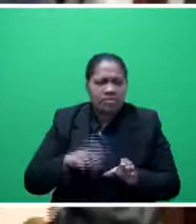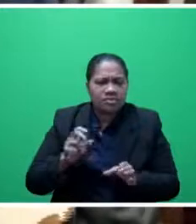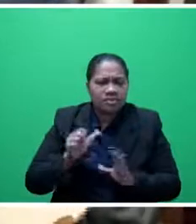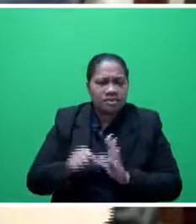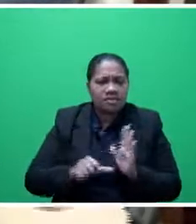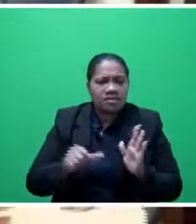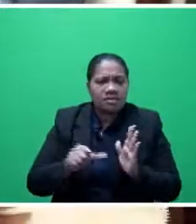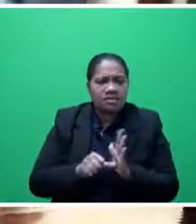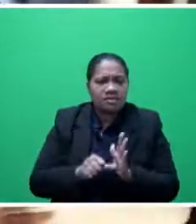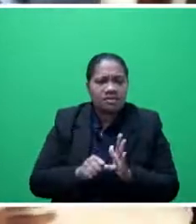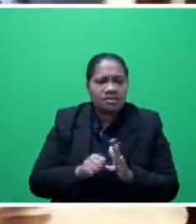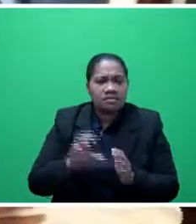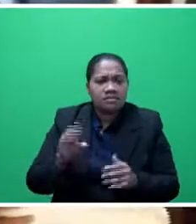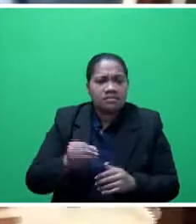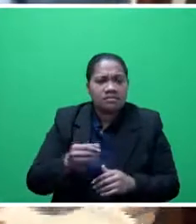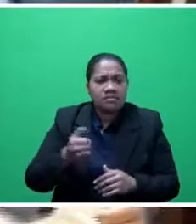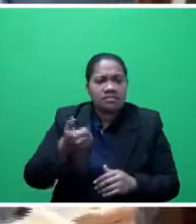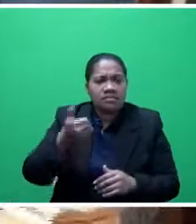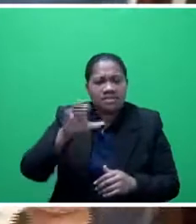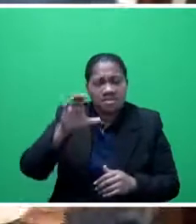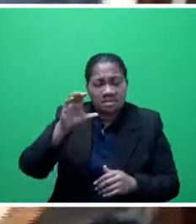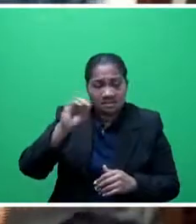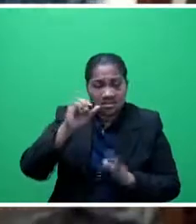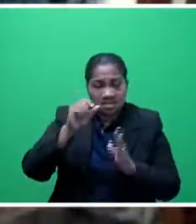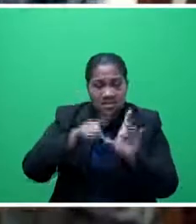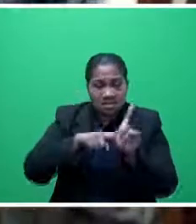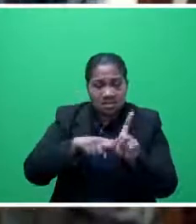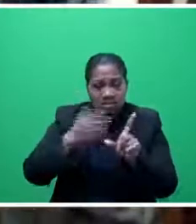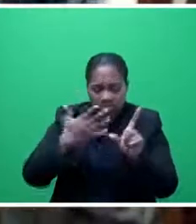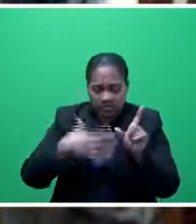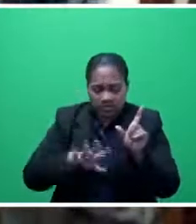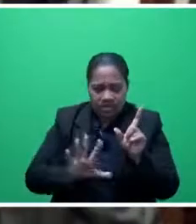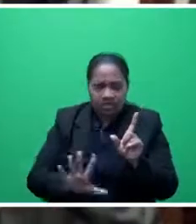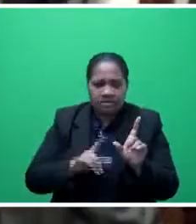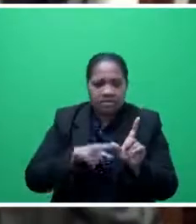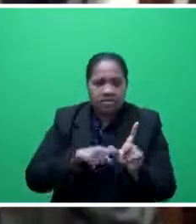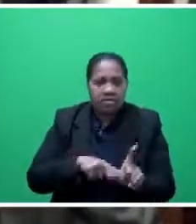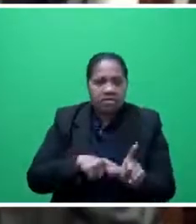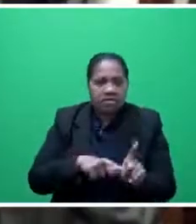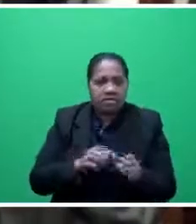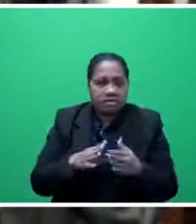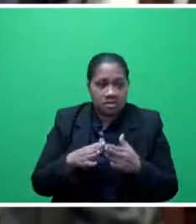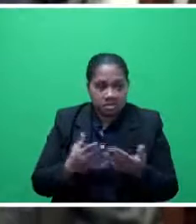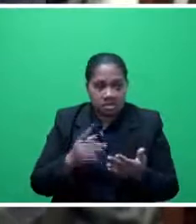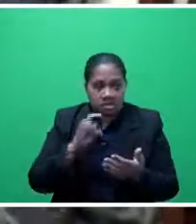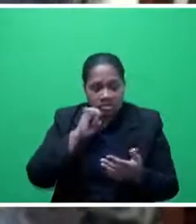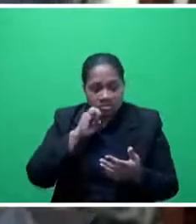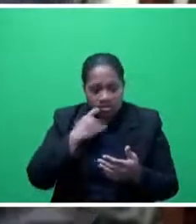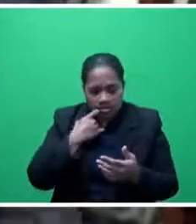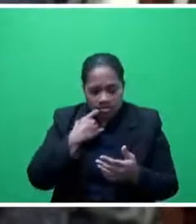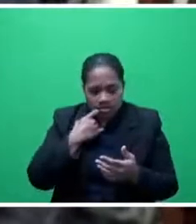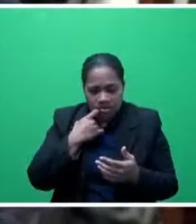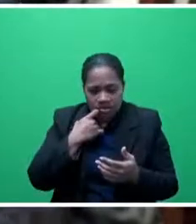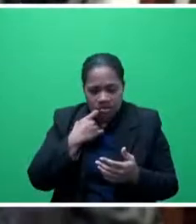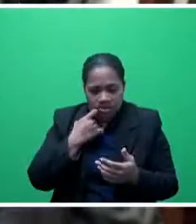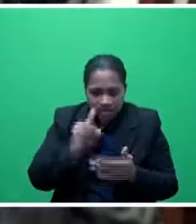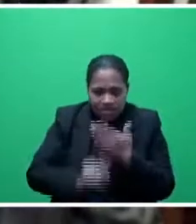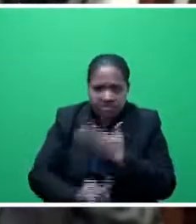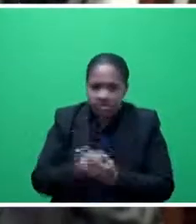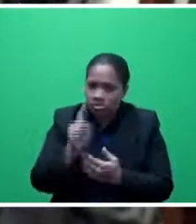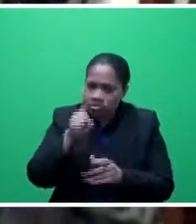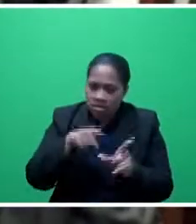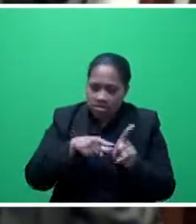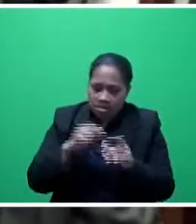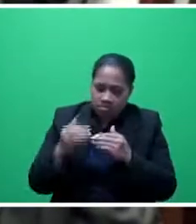to municipal council from 60 years to 55 years. And this, Mr. Speaker, sir, will come into effect in 1 year's time. So they are the